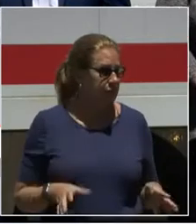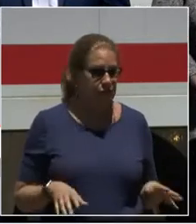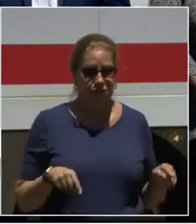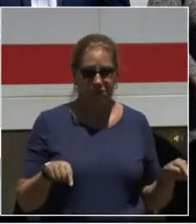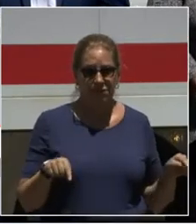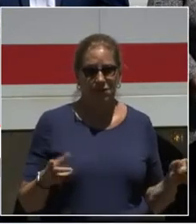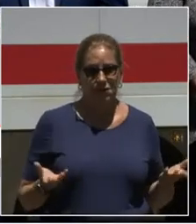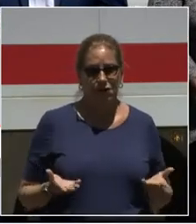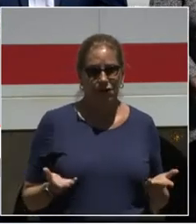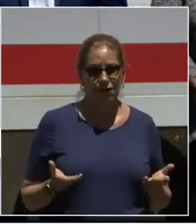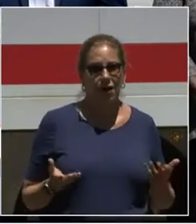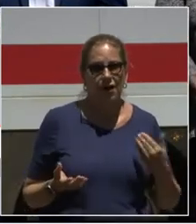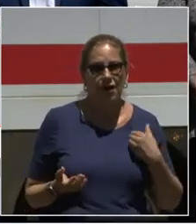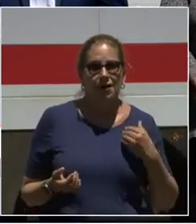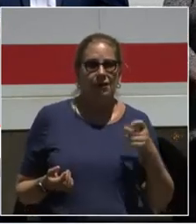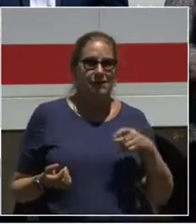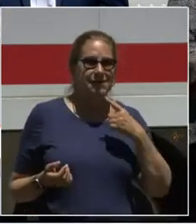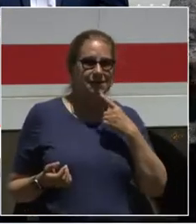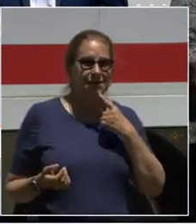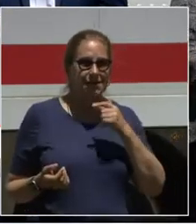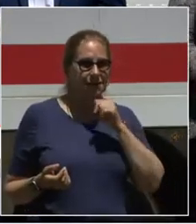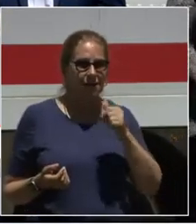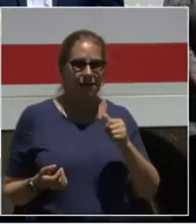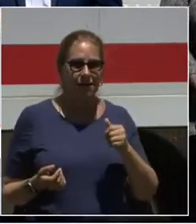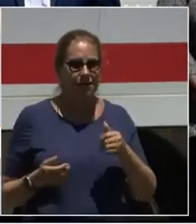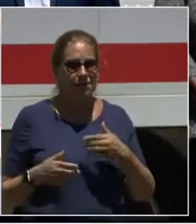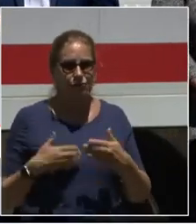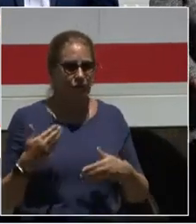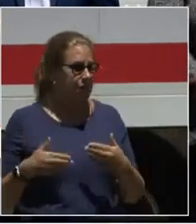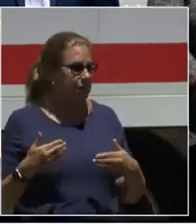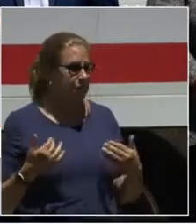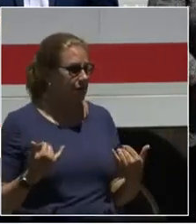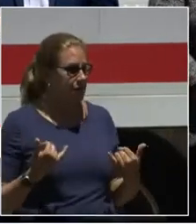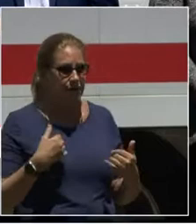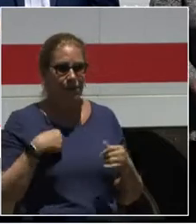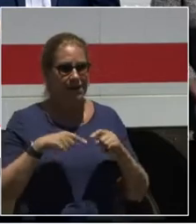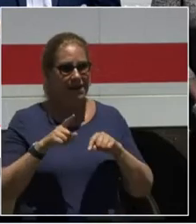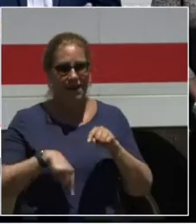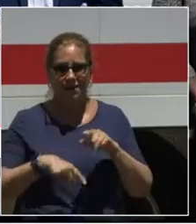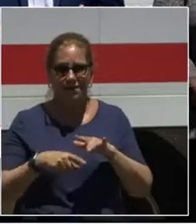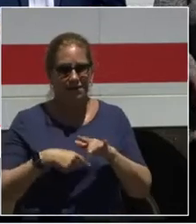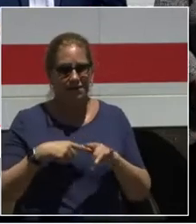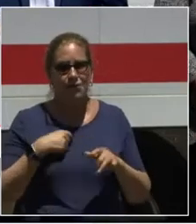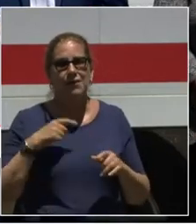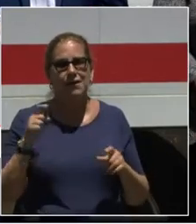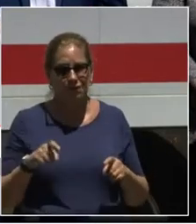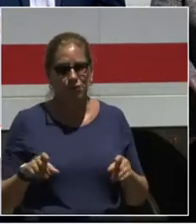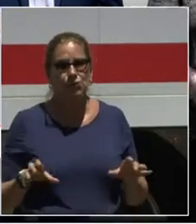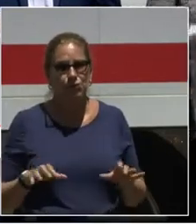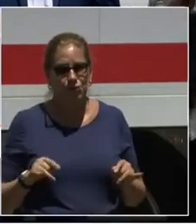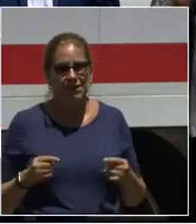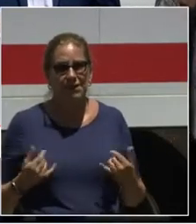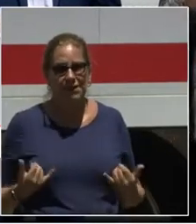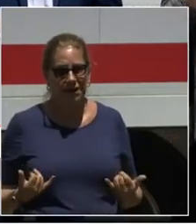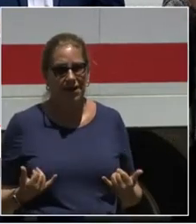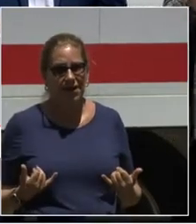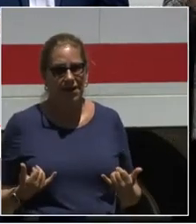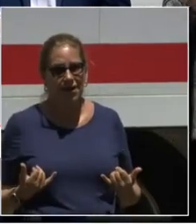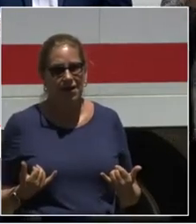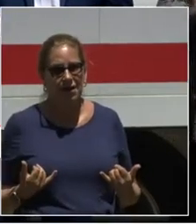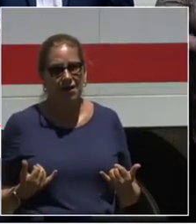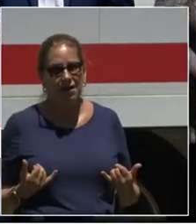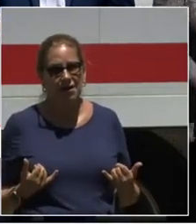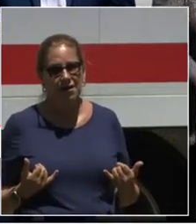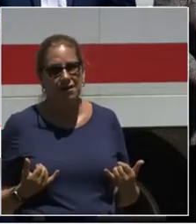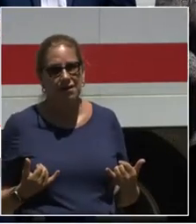this is not a process that we can skip over or rush. Okay, I don't want untested, unvetted people around my